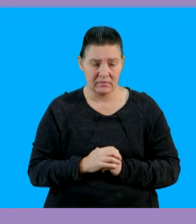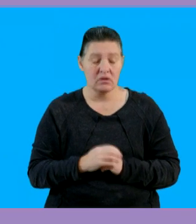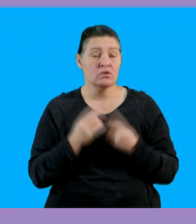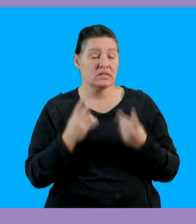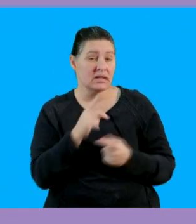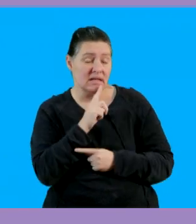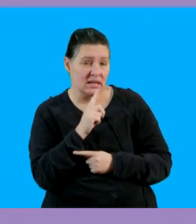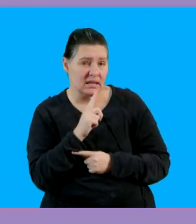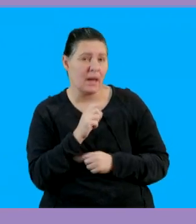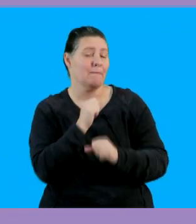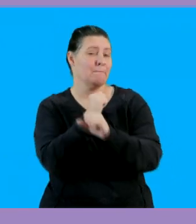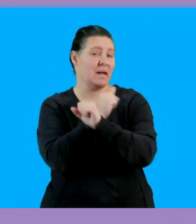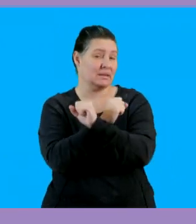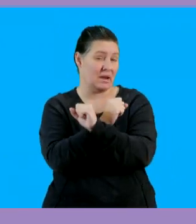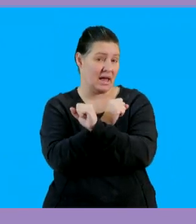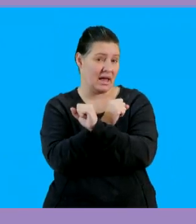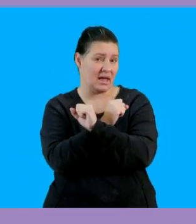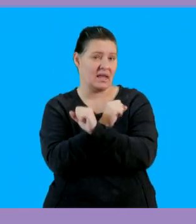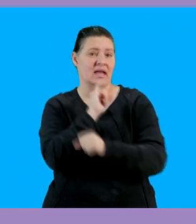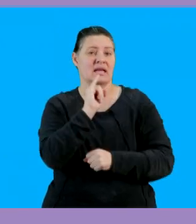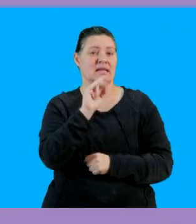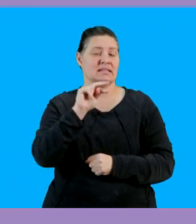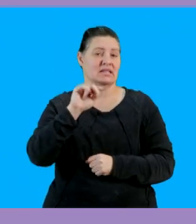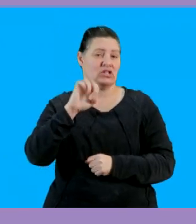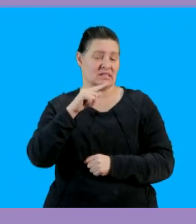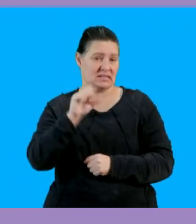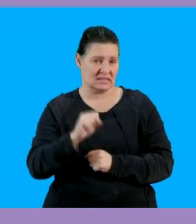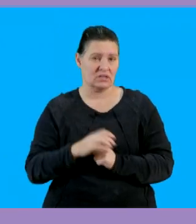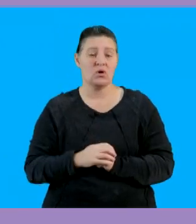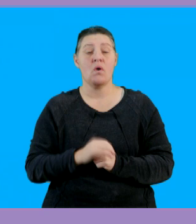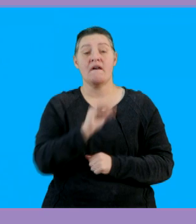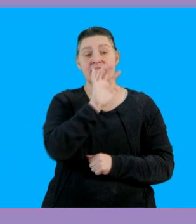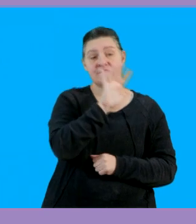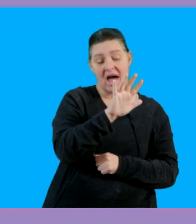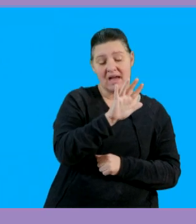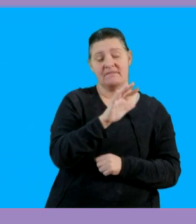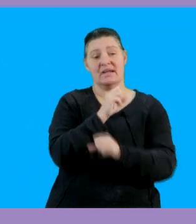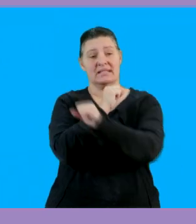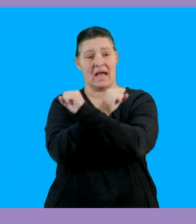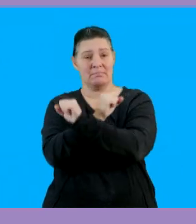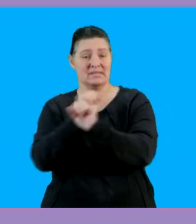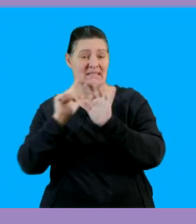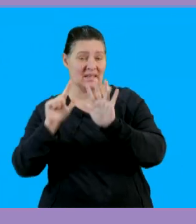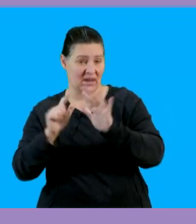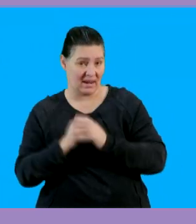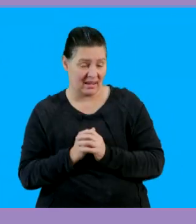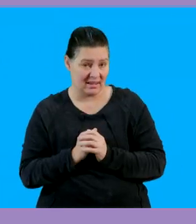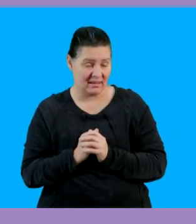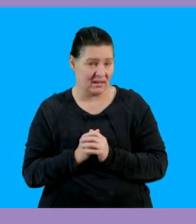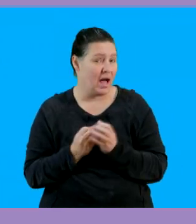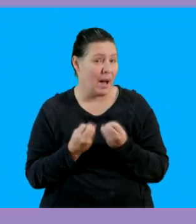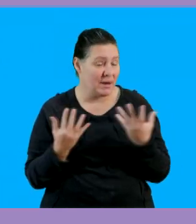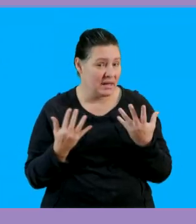I said, we are going to start by multiplying the integers. So that is going to be 5 multiplied by 7. And 5 multiplied